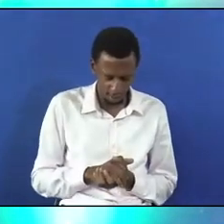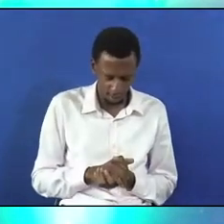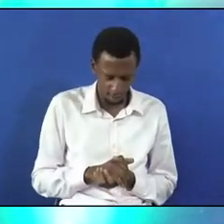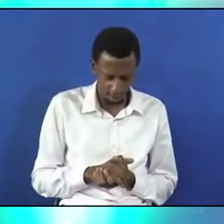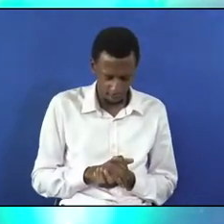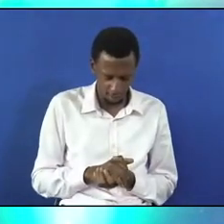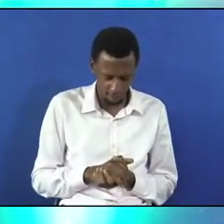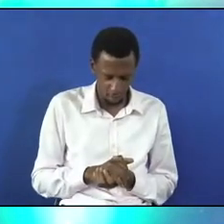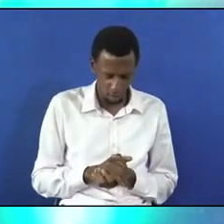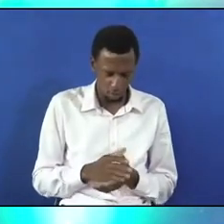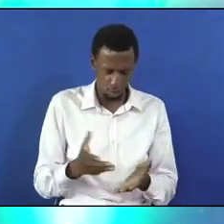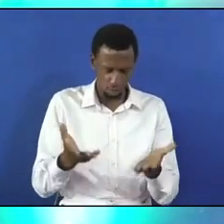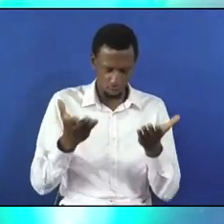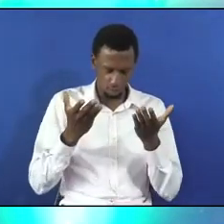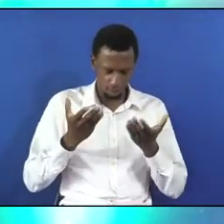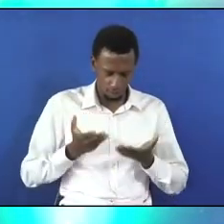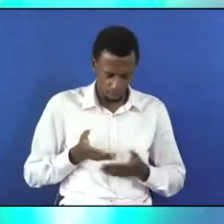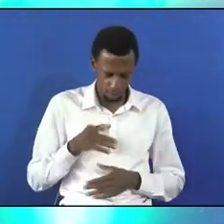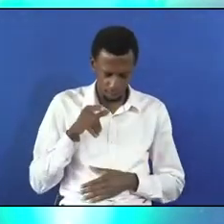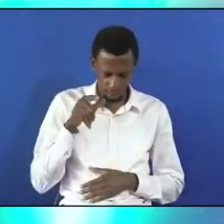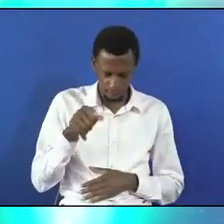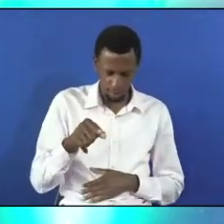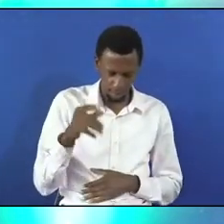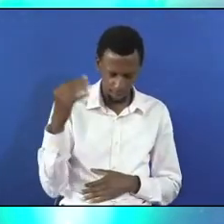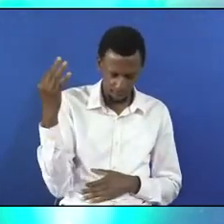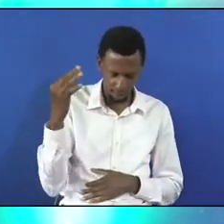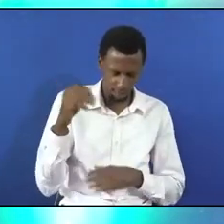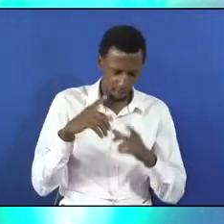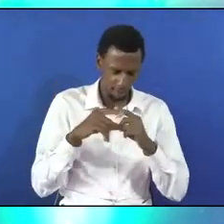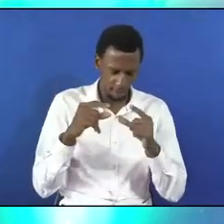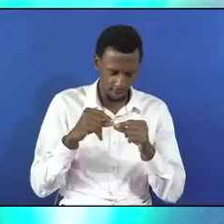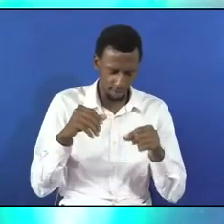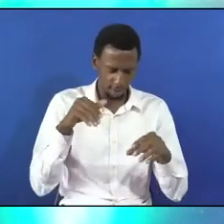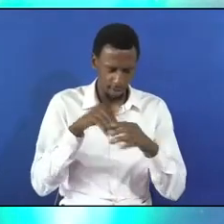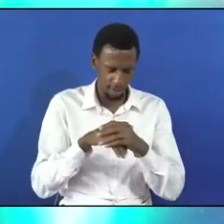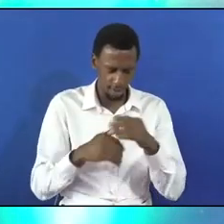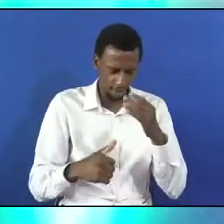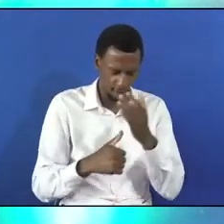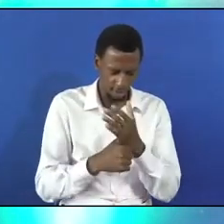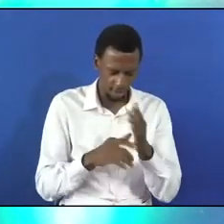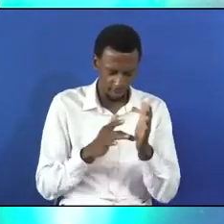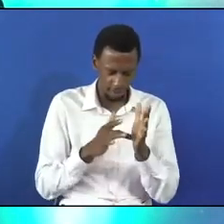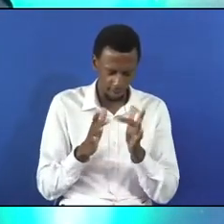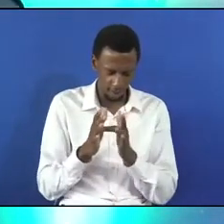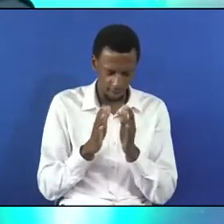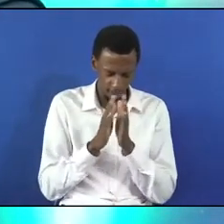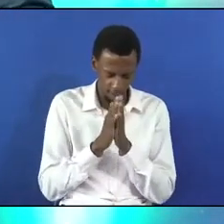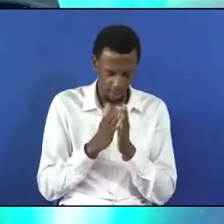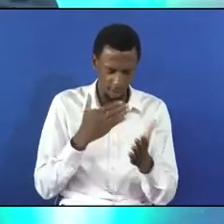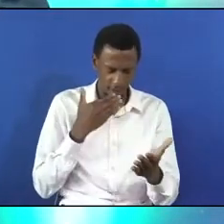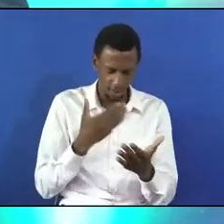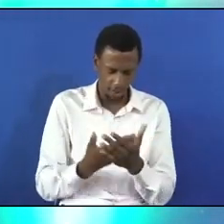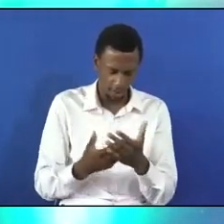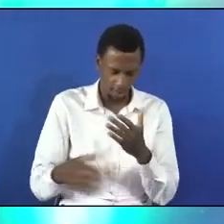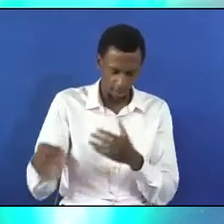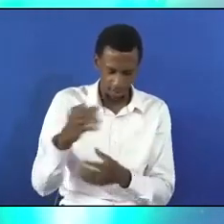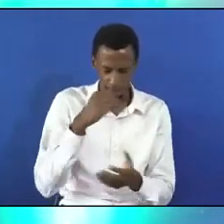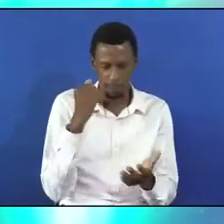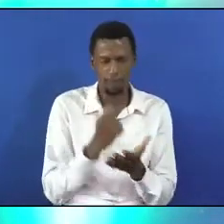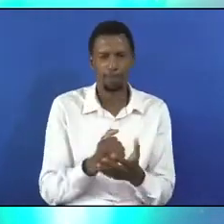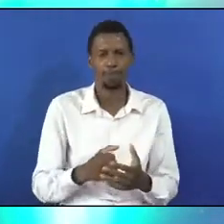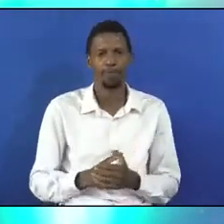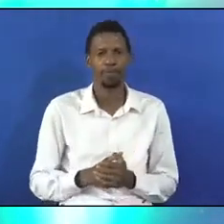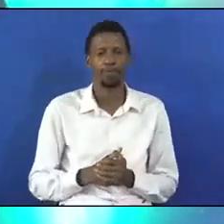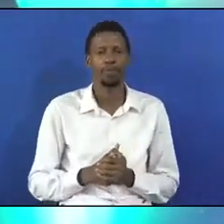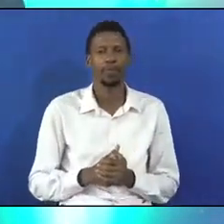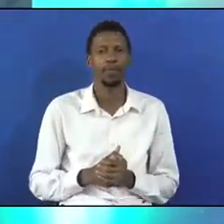to receive this word. In Jesus' name we pray and give thanks. Amen.